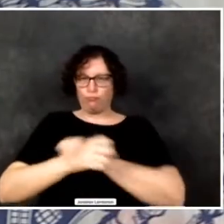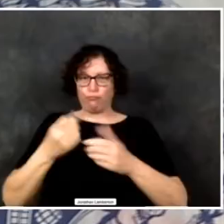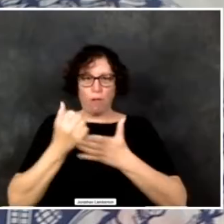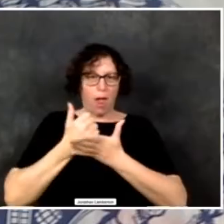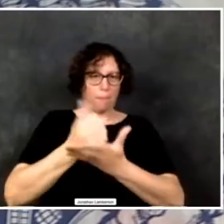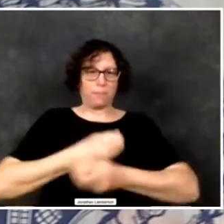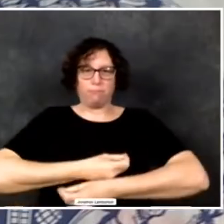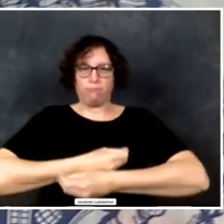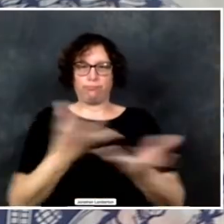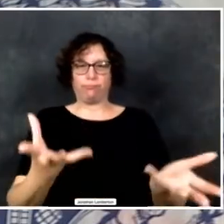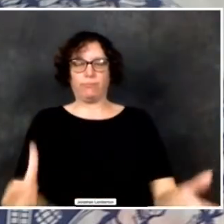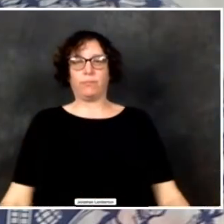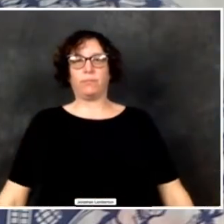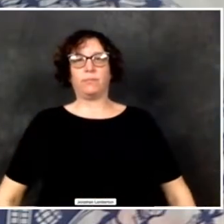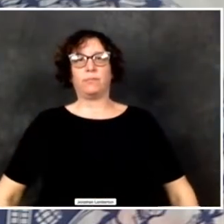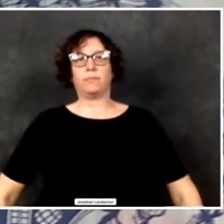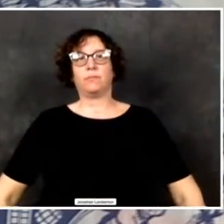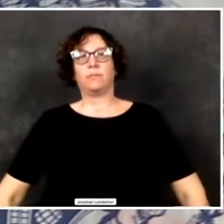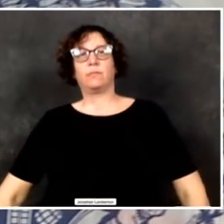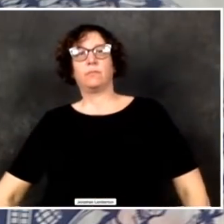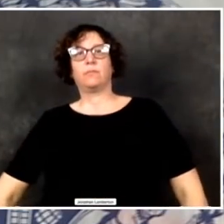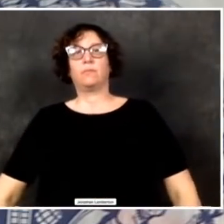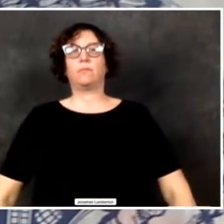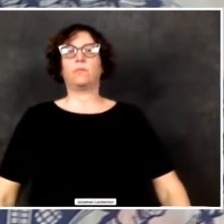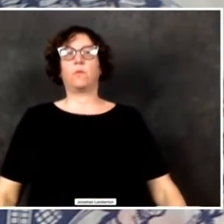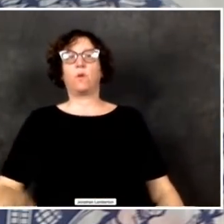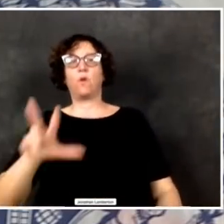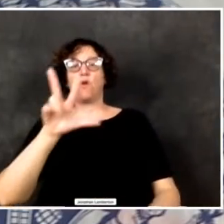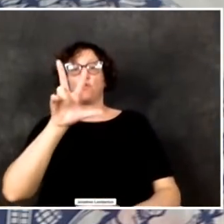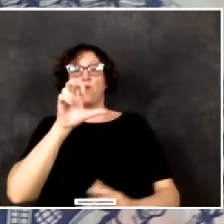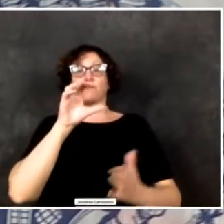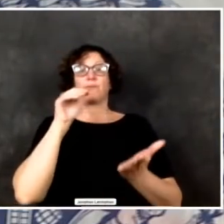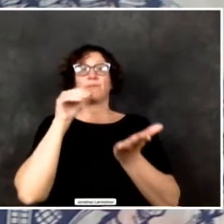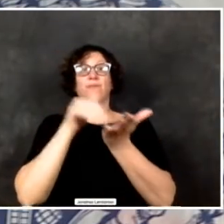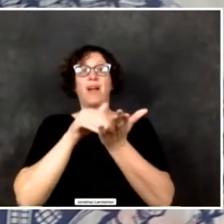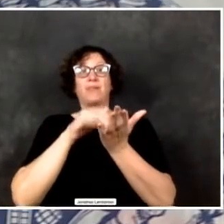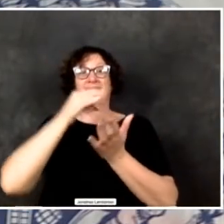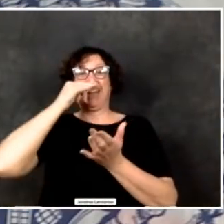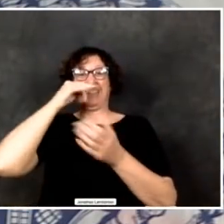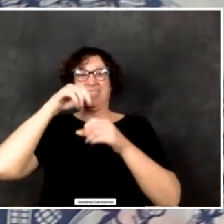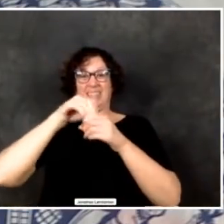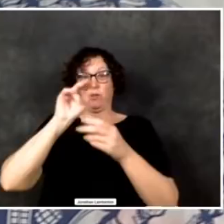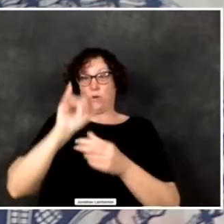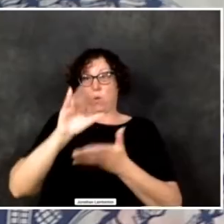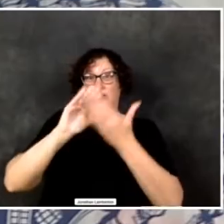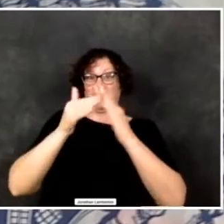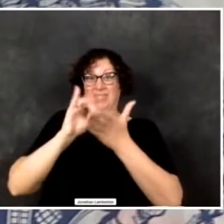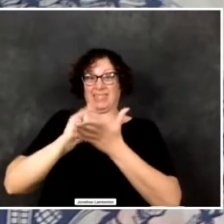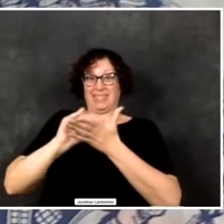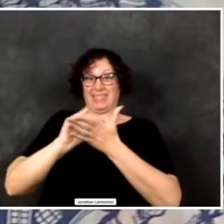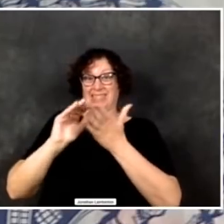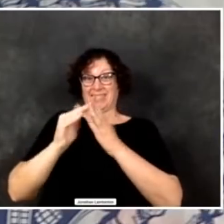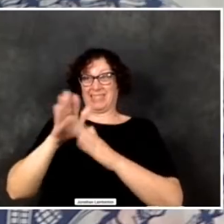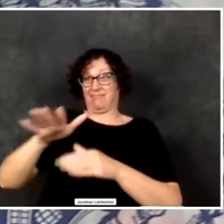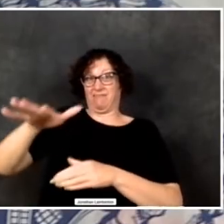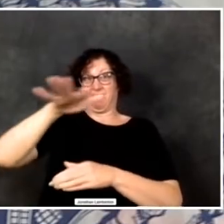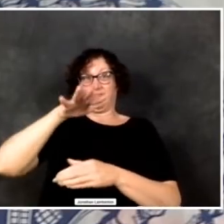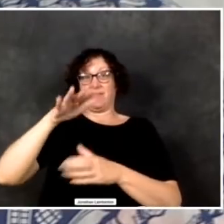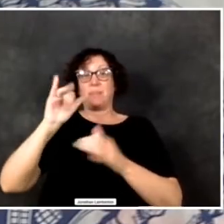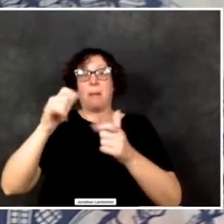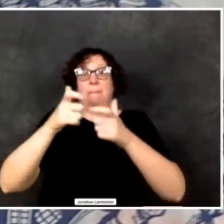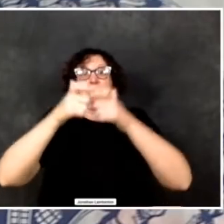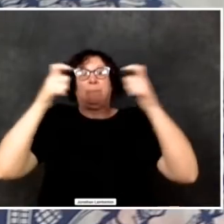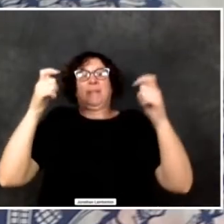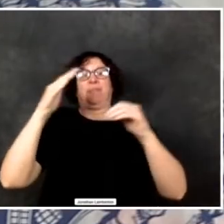saying, 300,000 kids is bigger than any other school system in America, basically, except for our own.